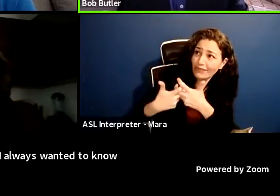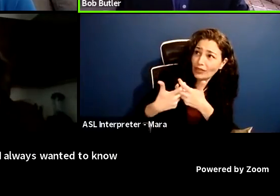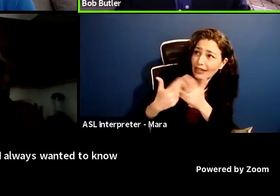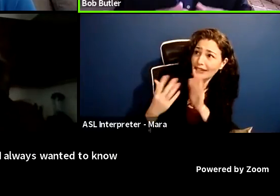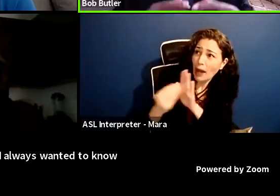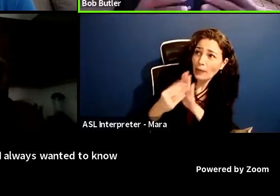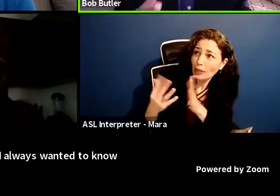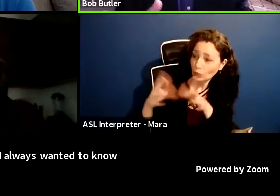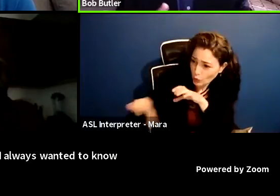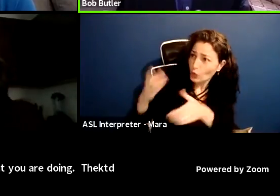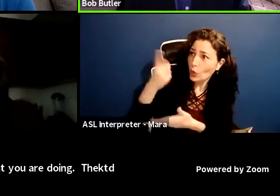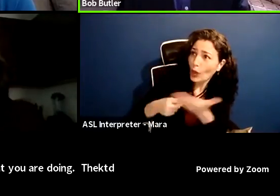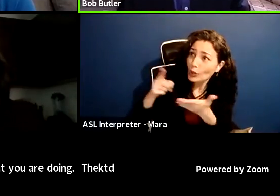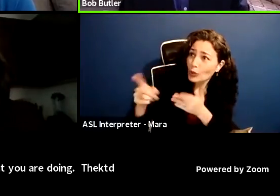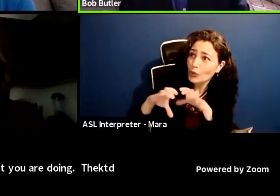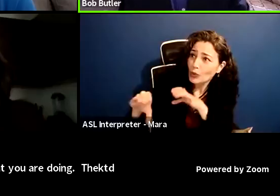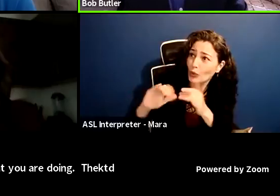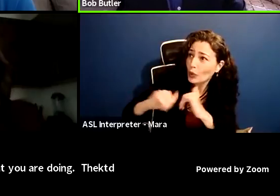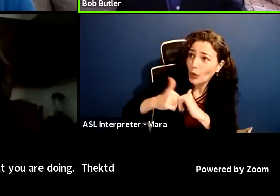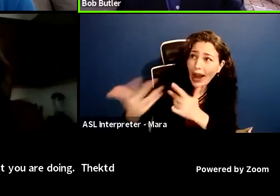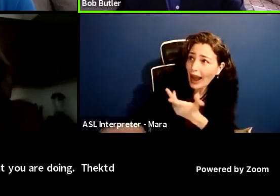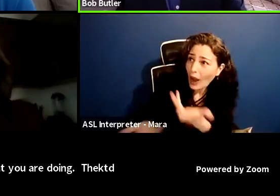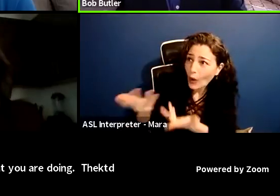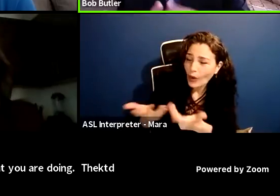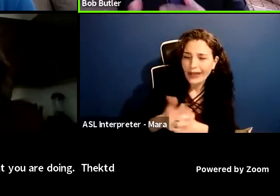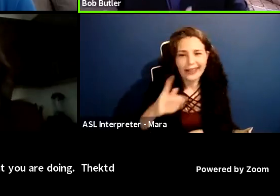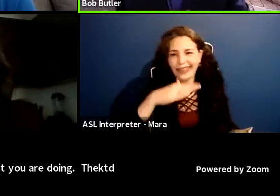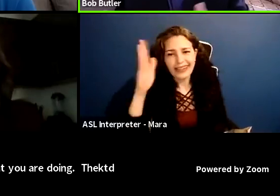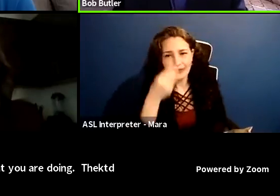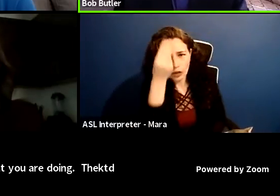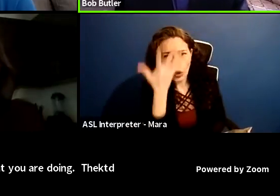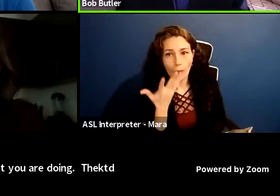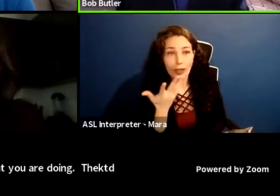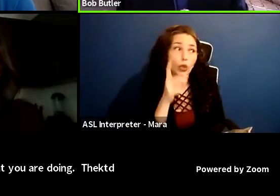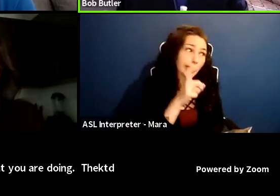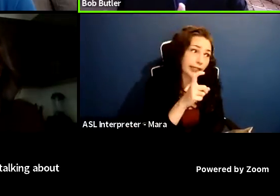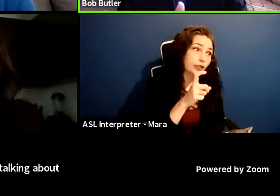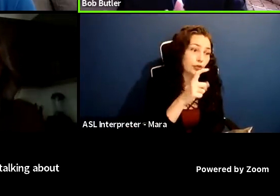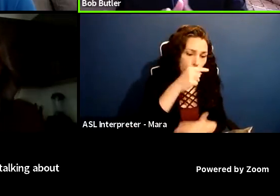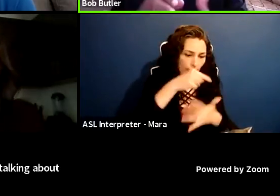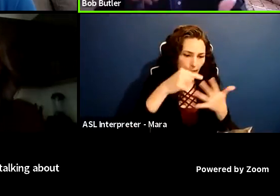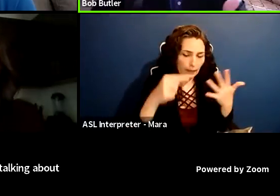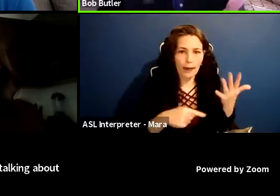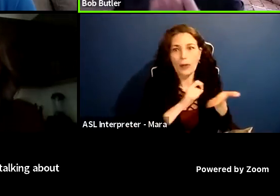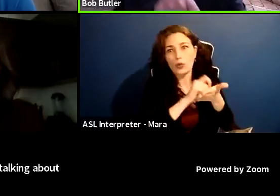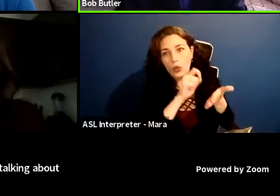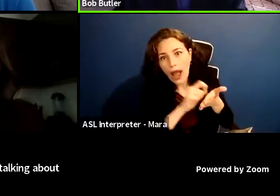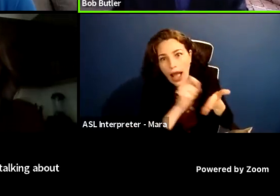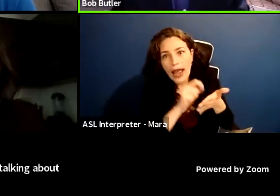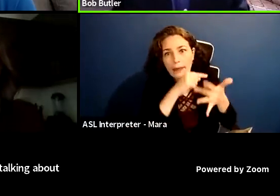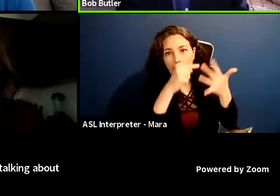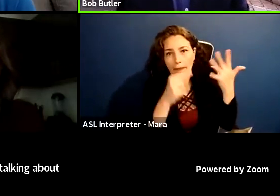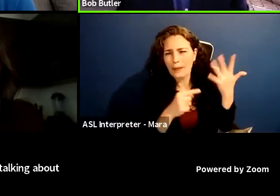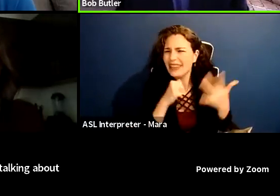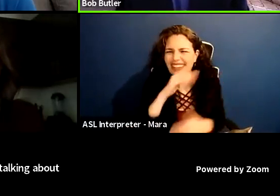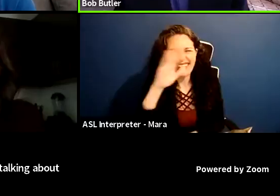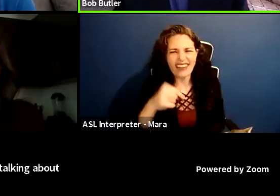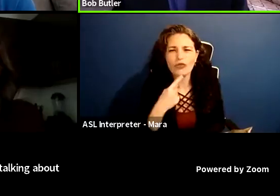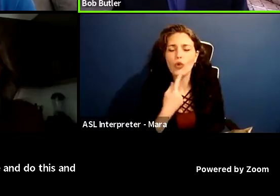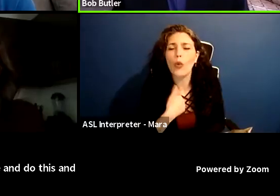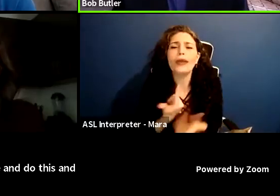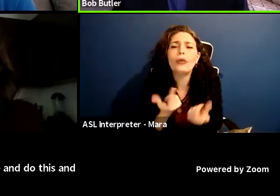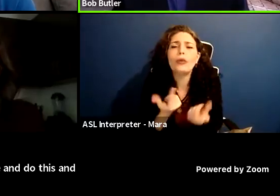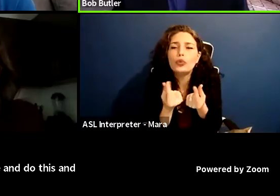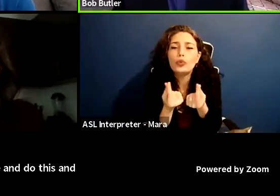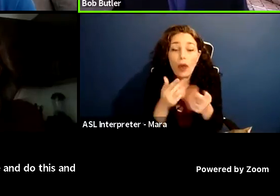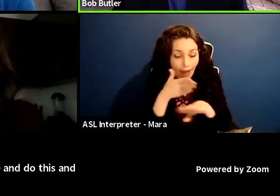talking about, well, you have to be able to write and you have to be able to do this and do that. But they didn't really hit right into what I should be doing while I'm in